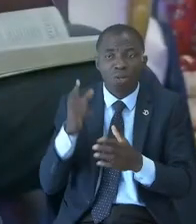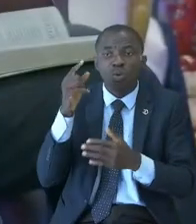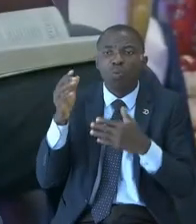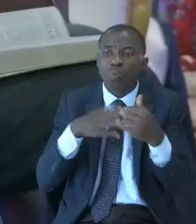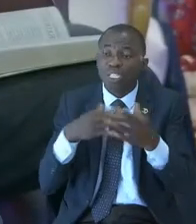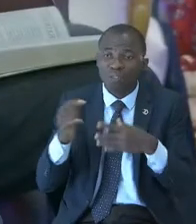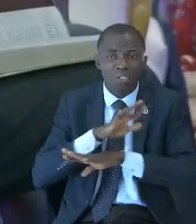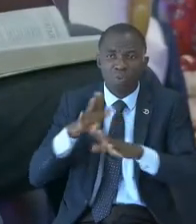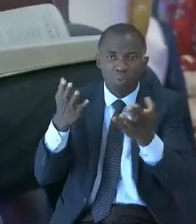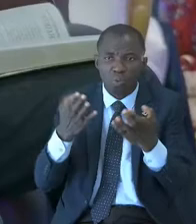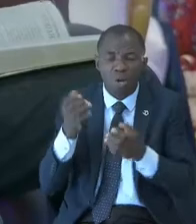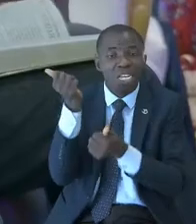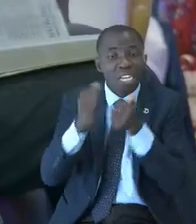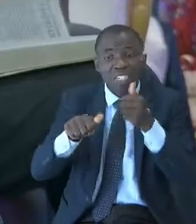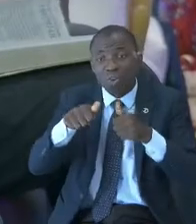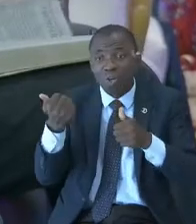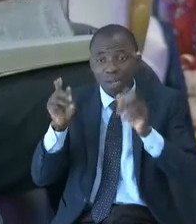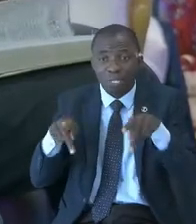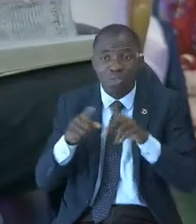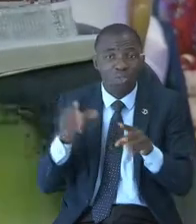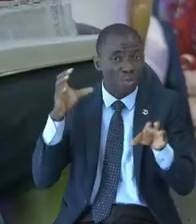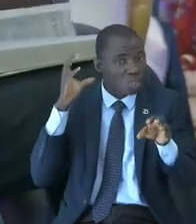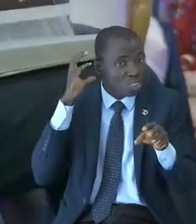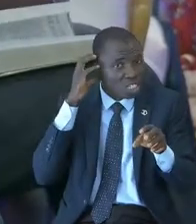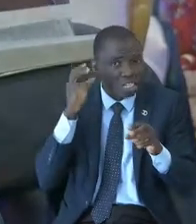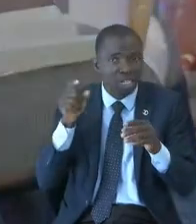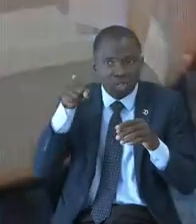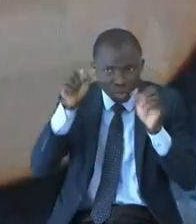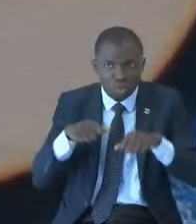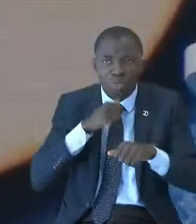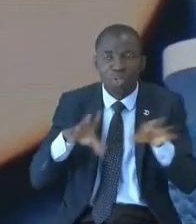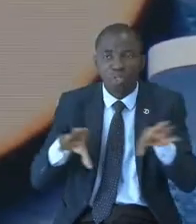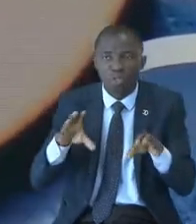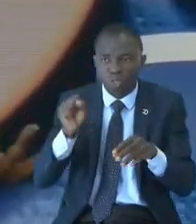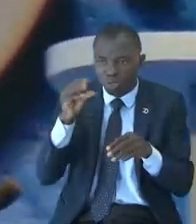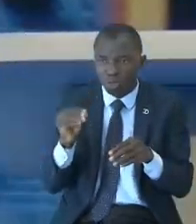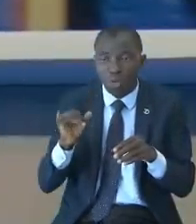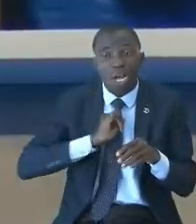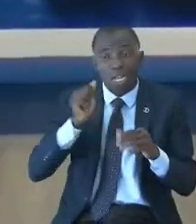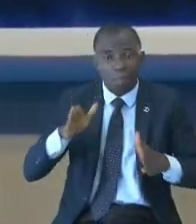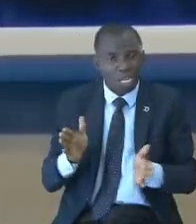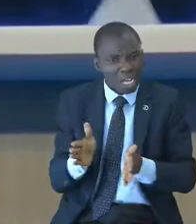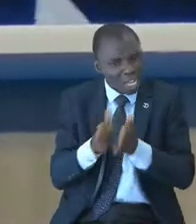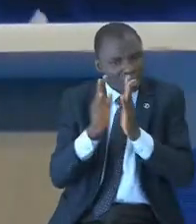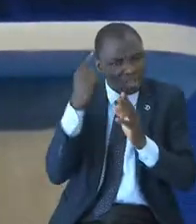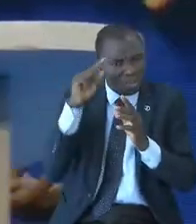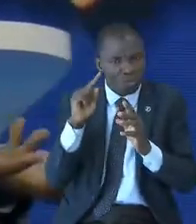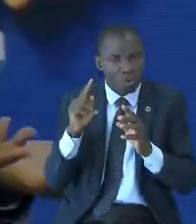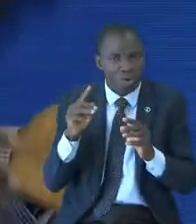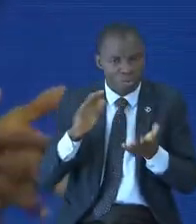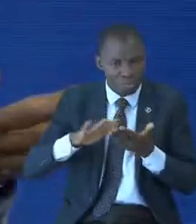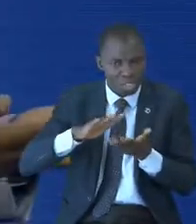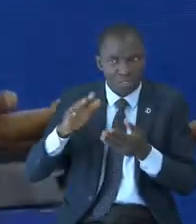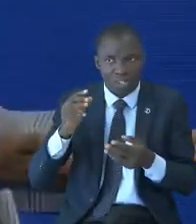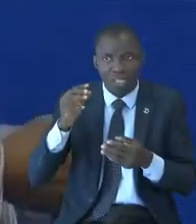should hear, you must not do. And so the king said, I'm asking for forgiveness, I have to be humble.